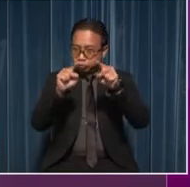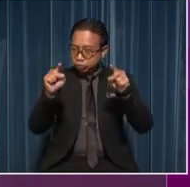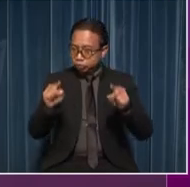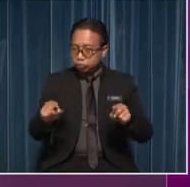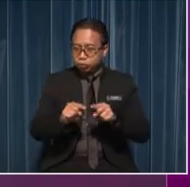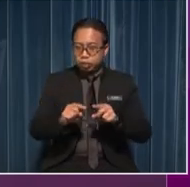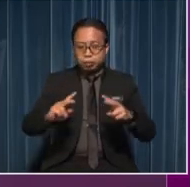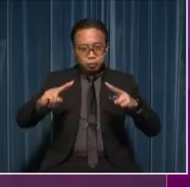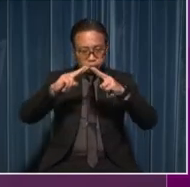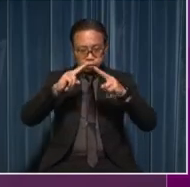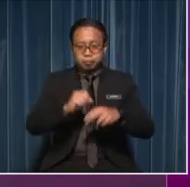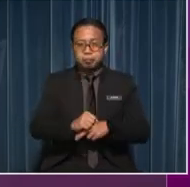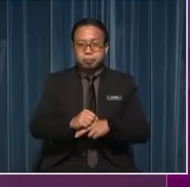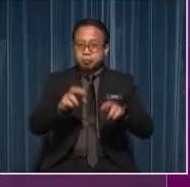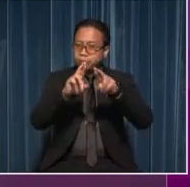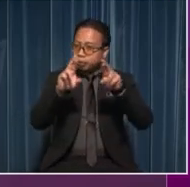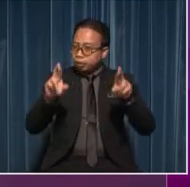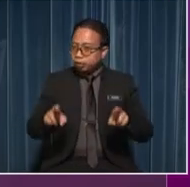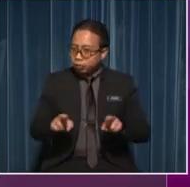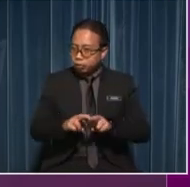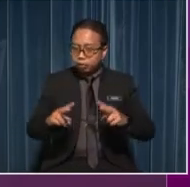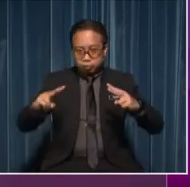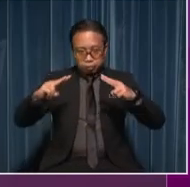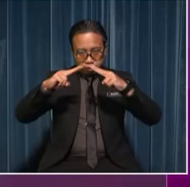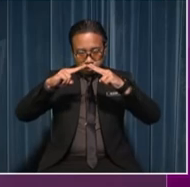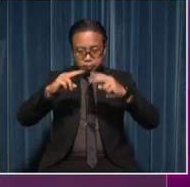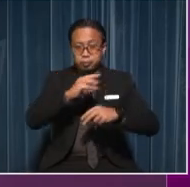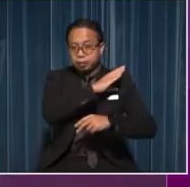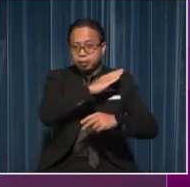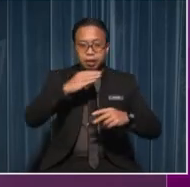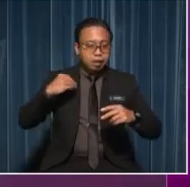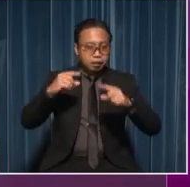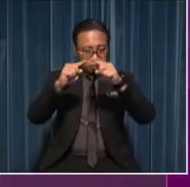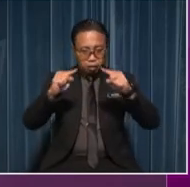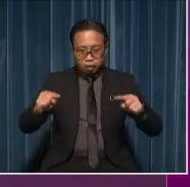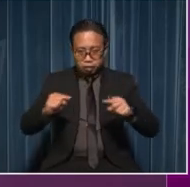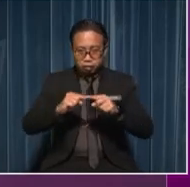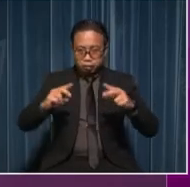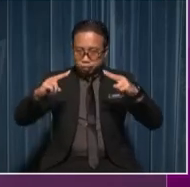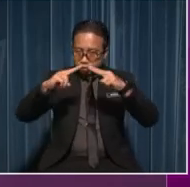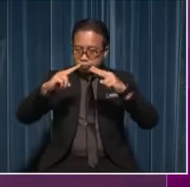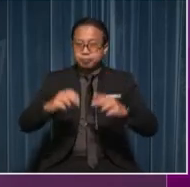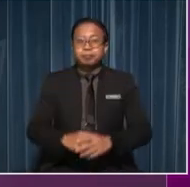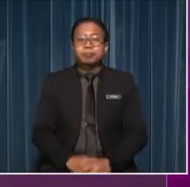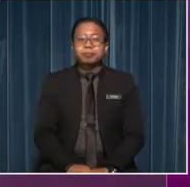prism, the rectangular prism, and the triangular prism.